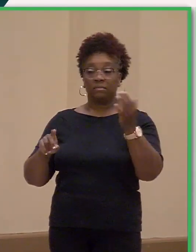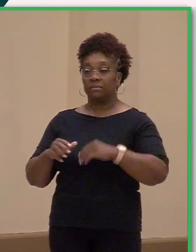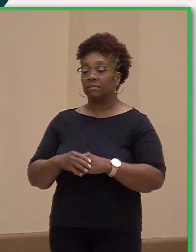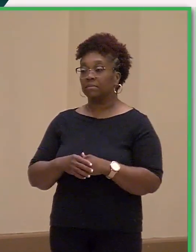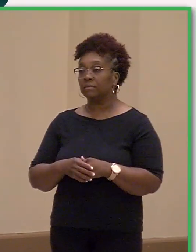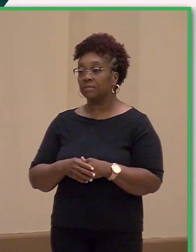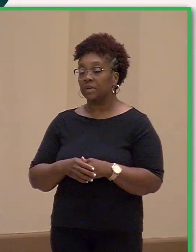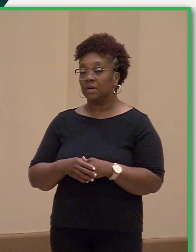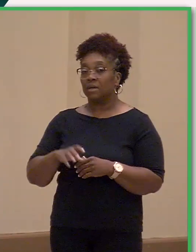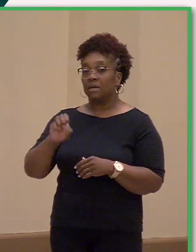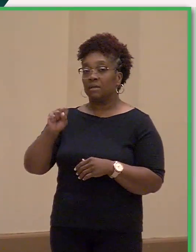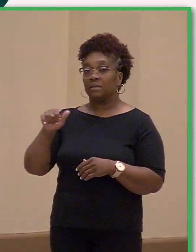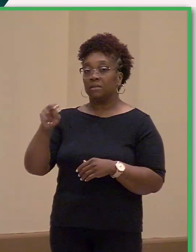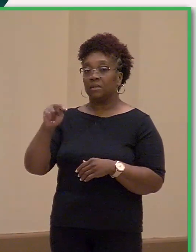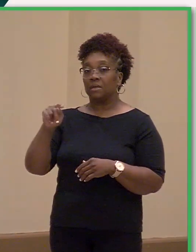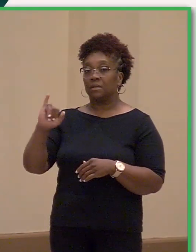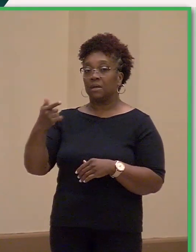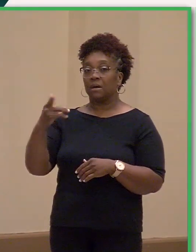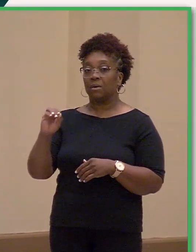Councilmember Santiago Romero's staff.